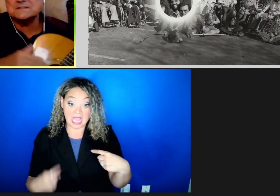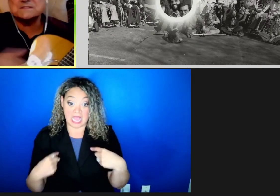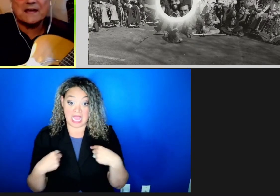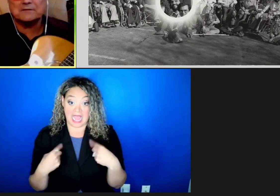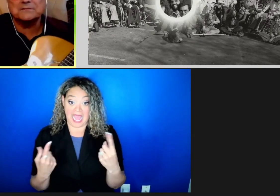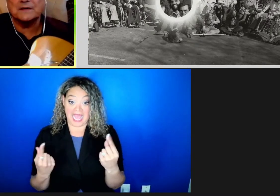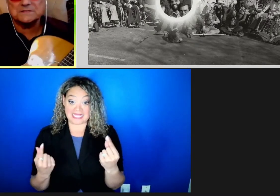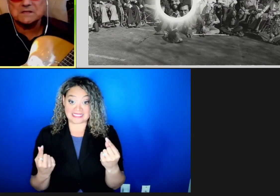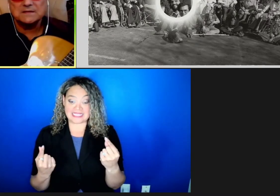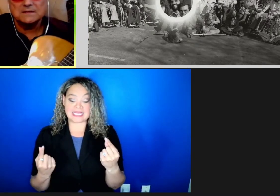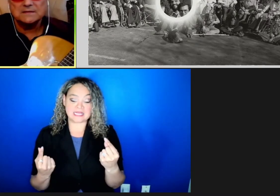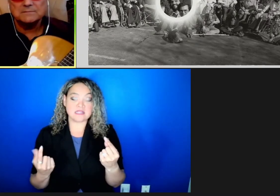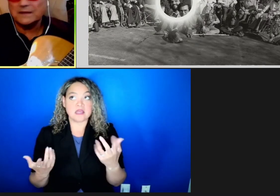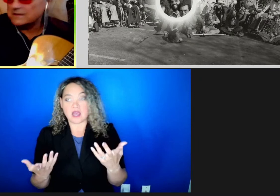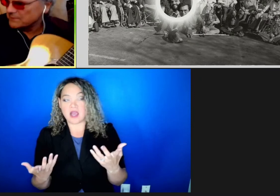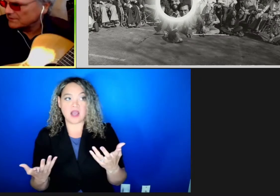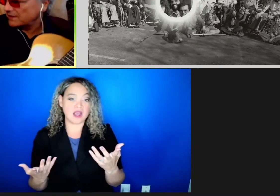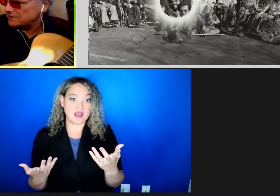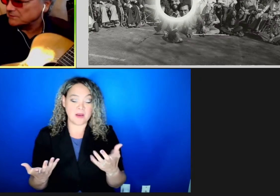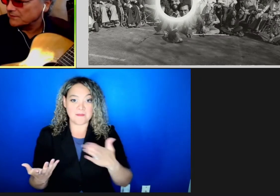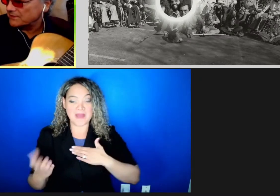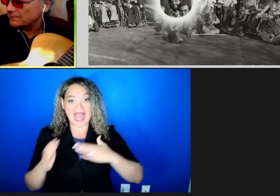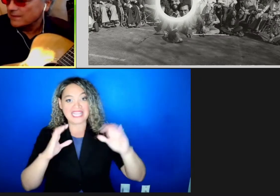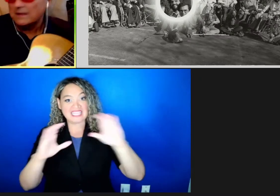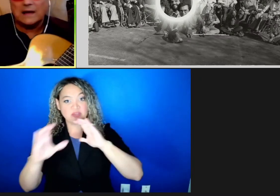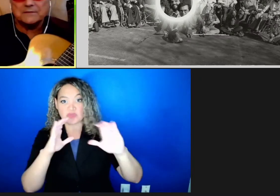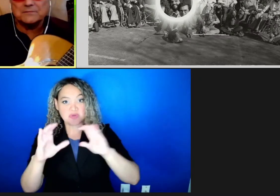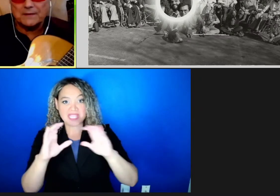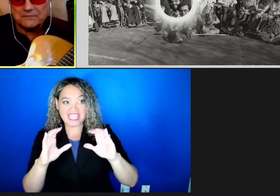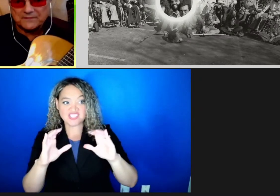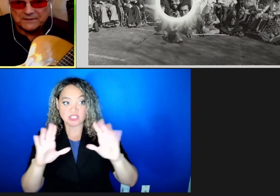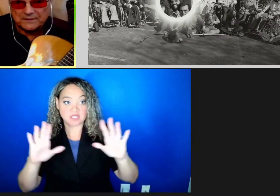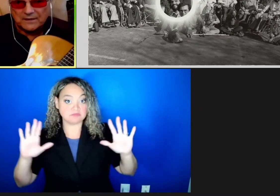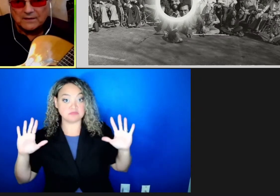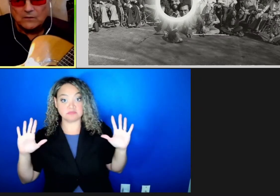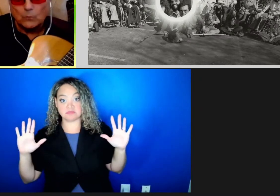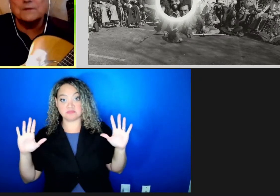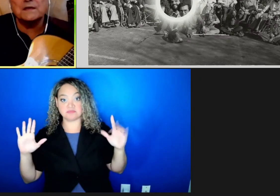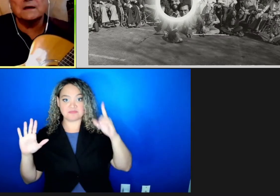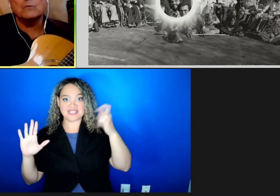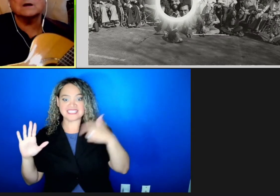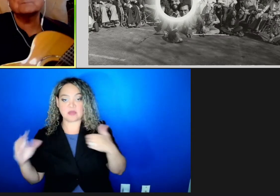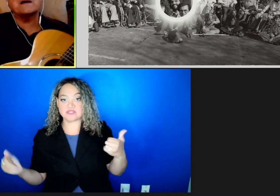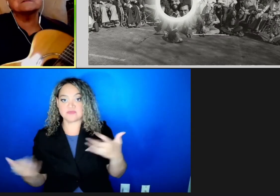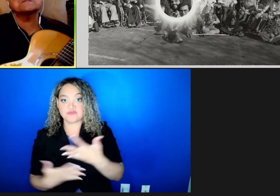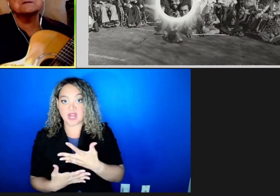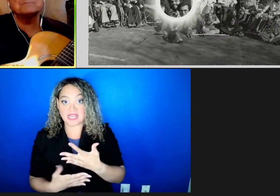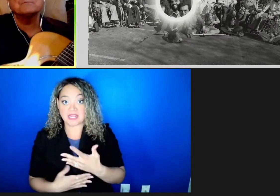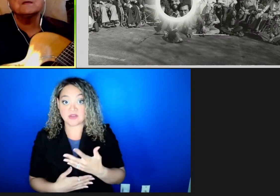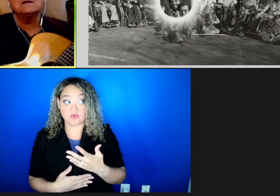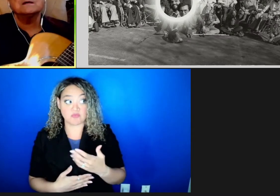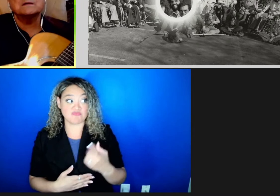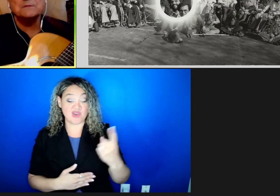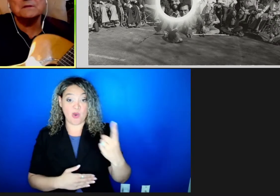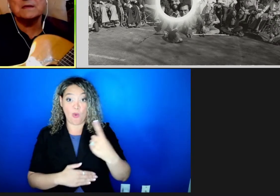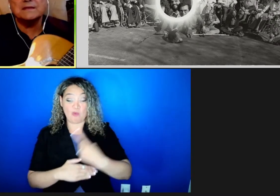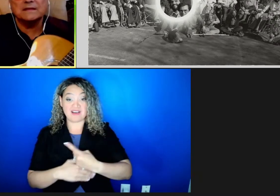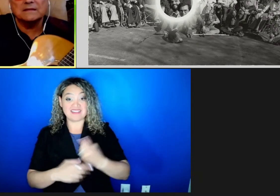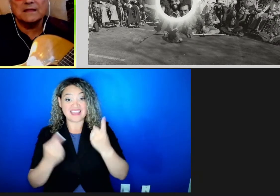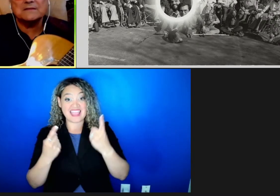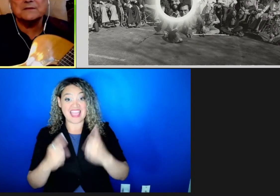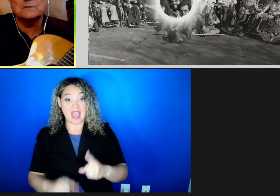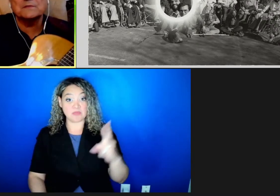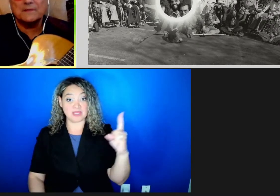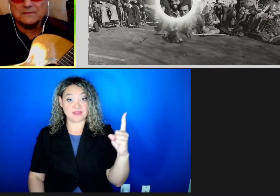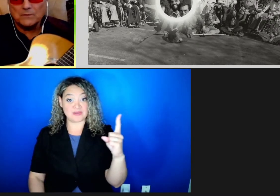was I sacrificed my communication with him out of my fear. One day I walked past him communicating